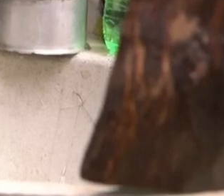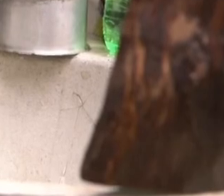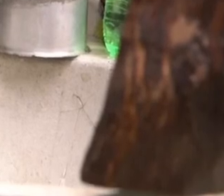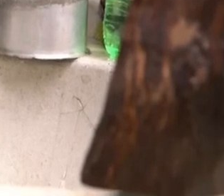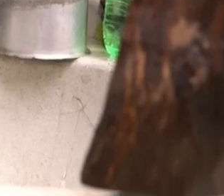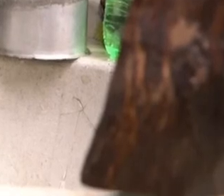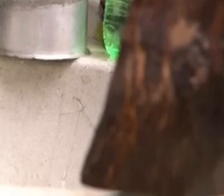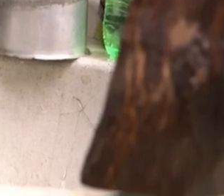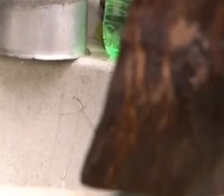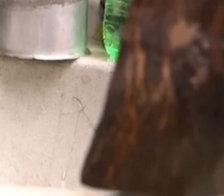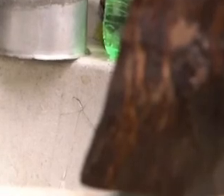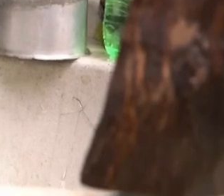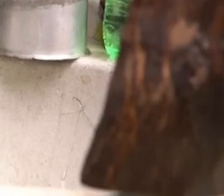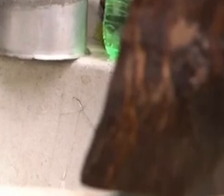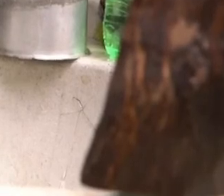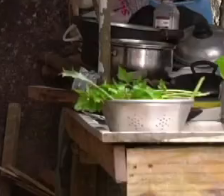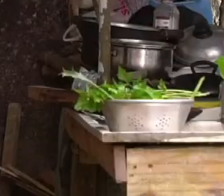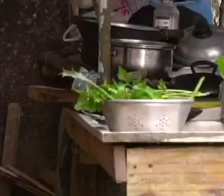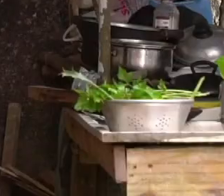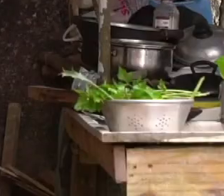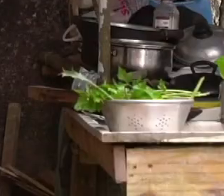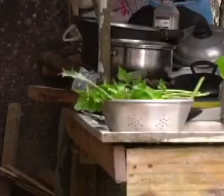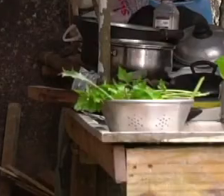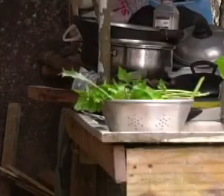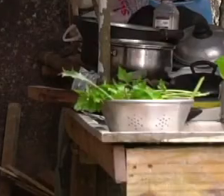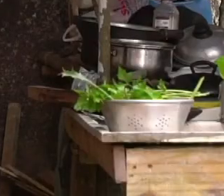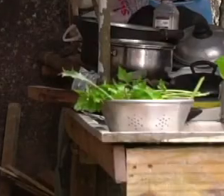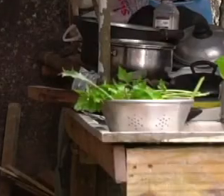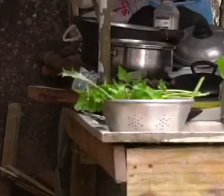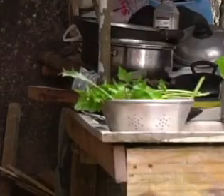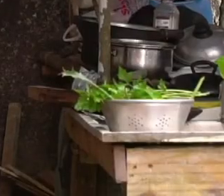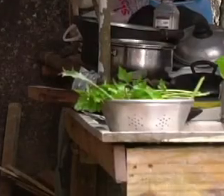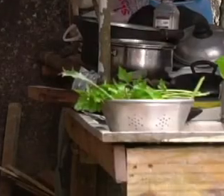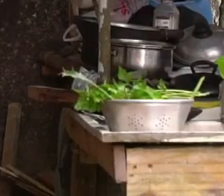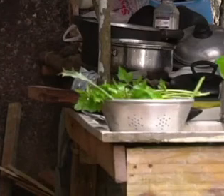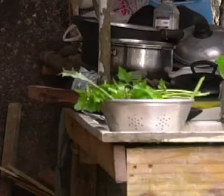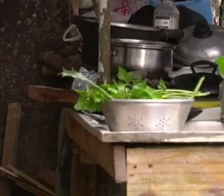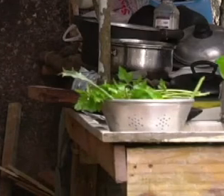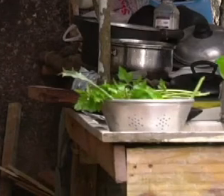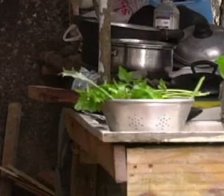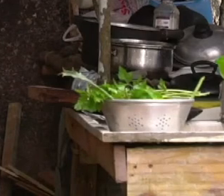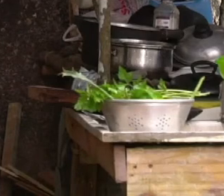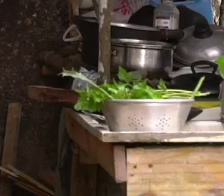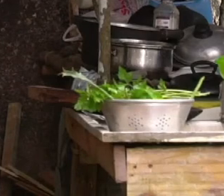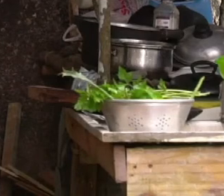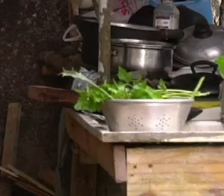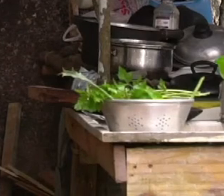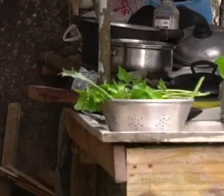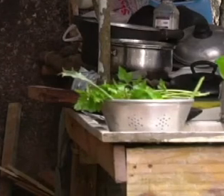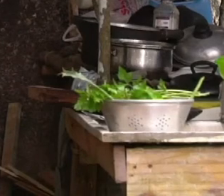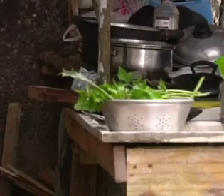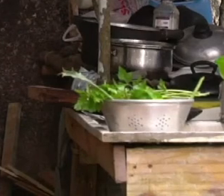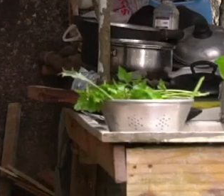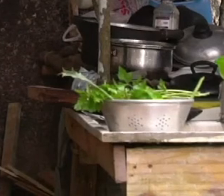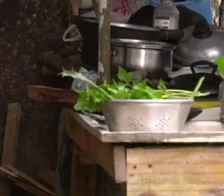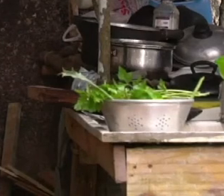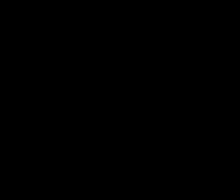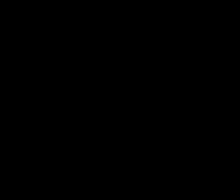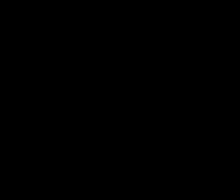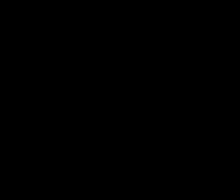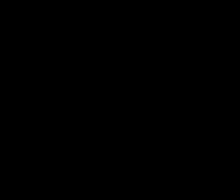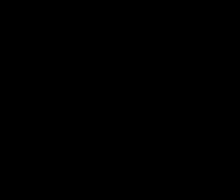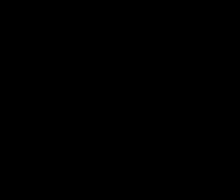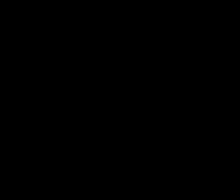out on this, but not us. Who's going to eat a stew made out